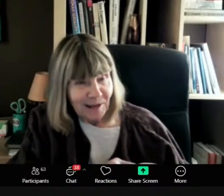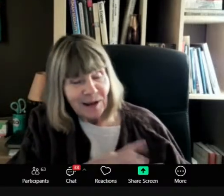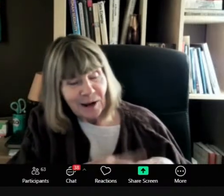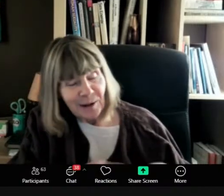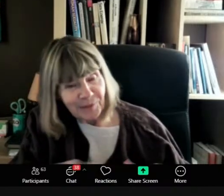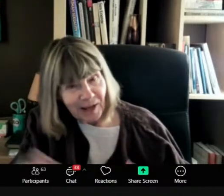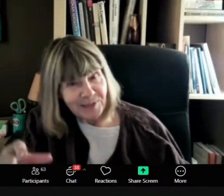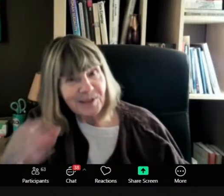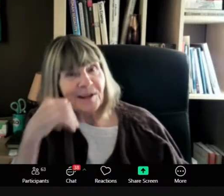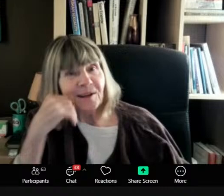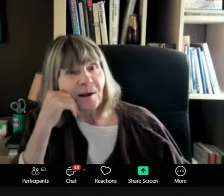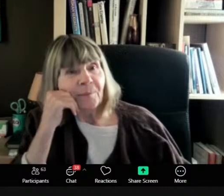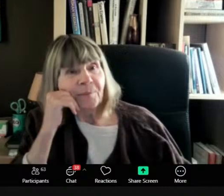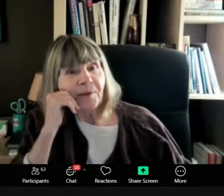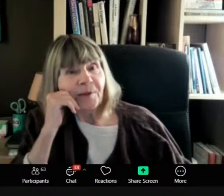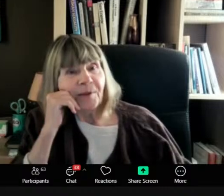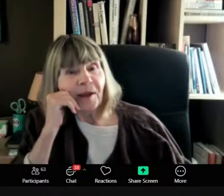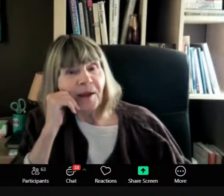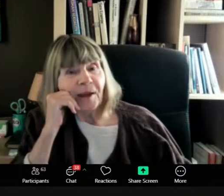way as they